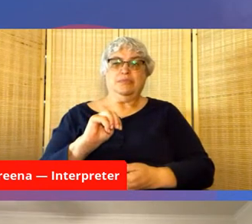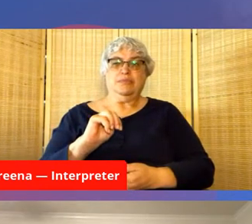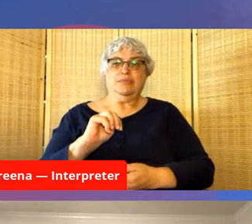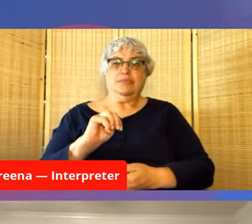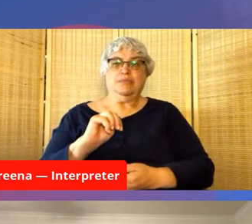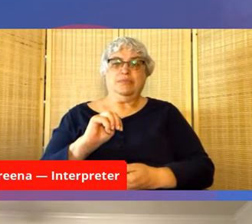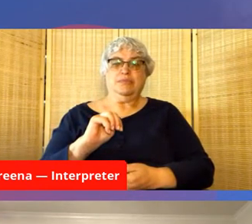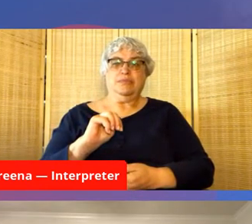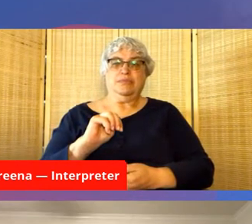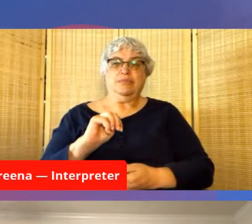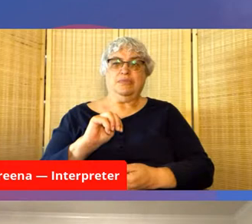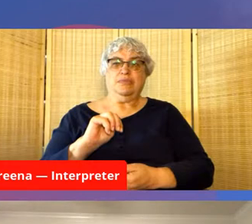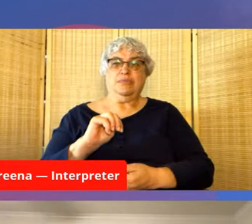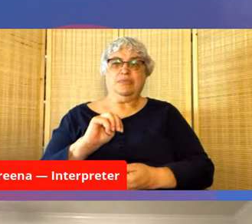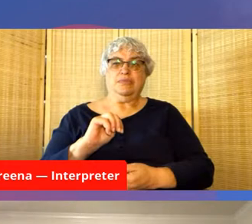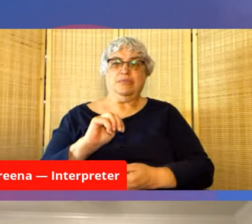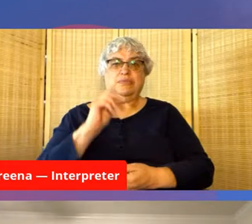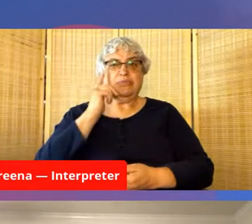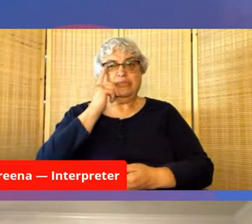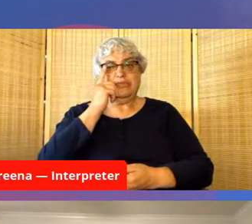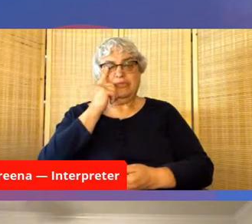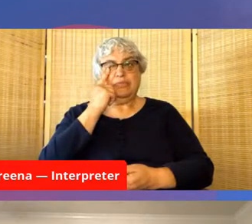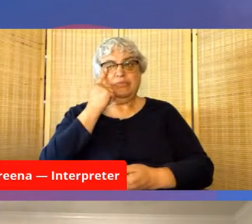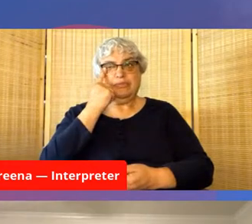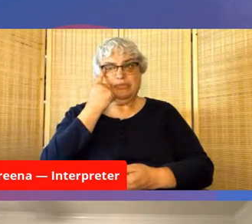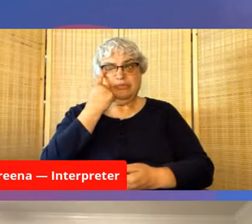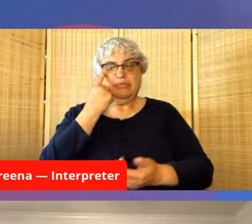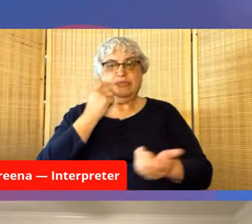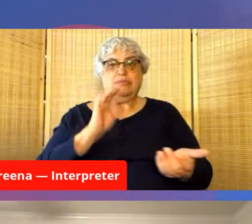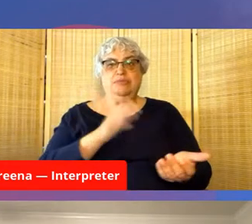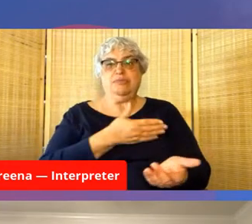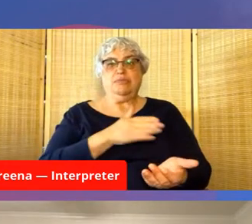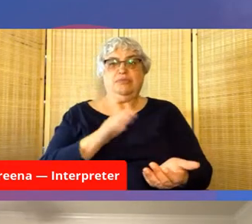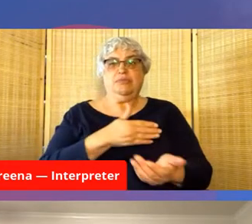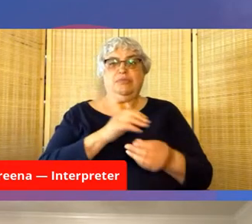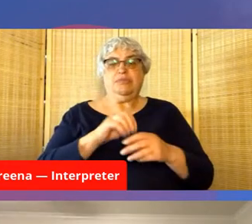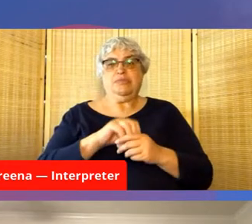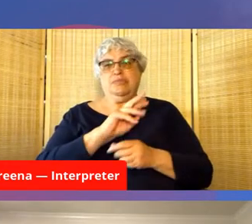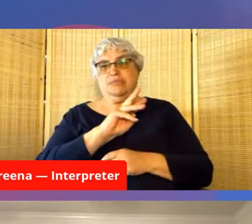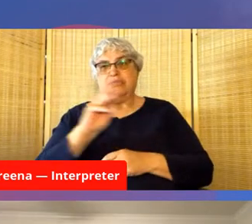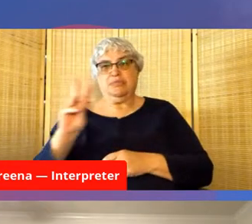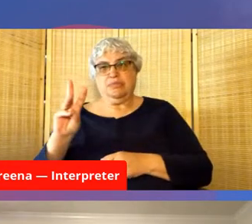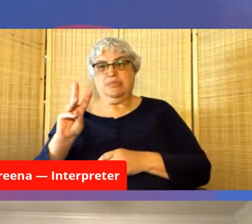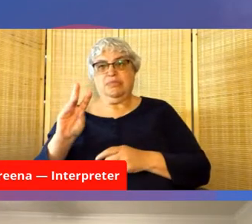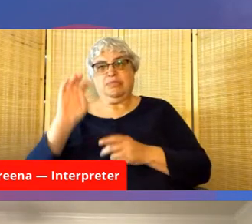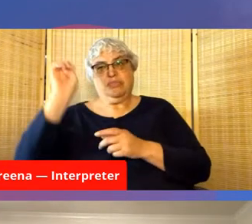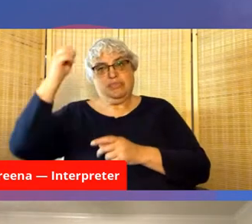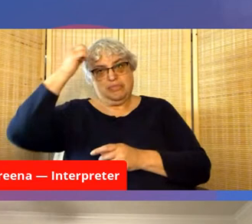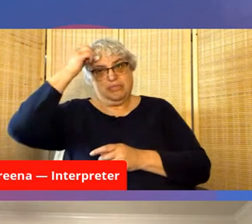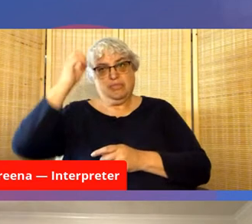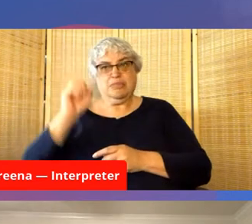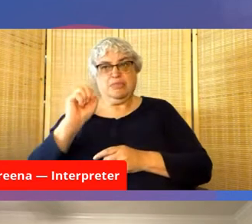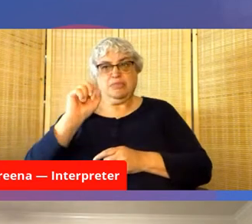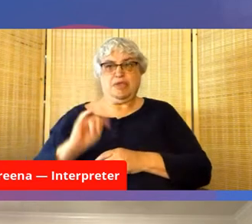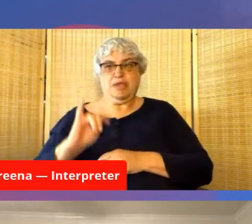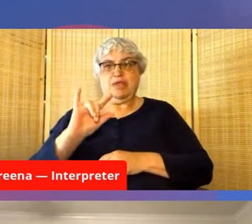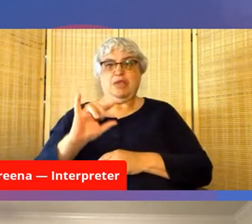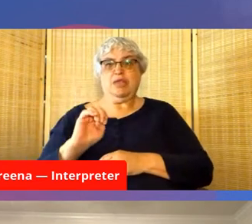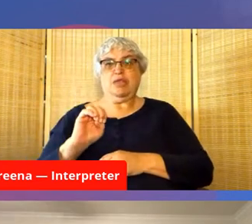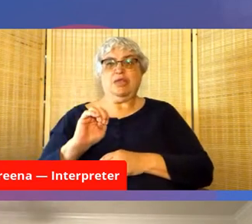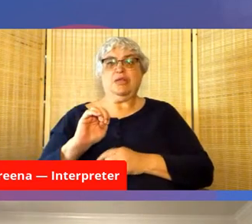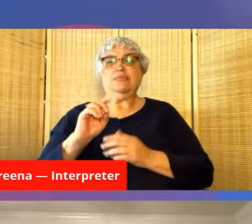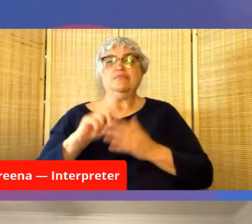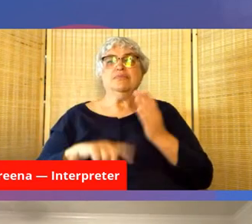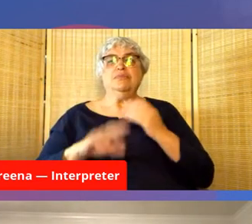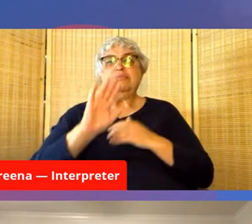I'm curious, because again, being performing mainly in the Western European style,